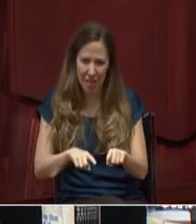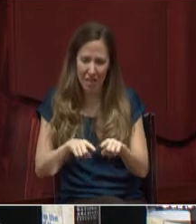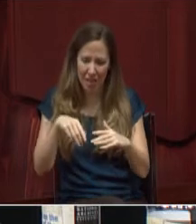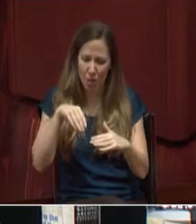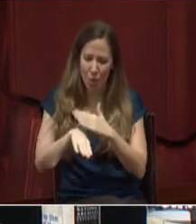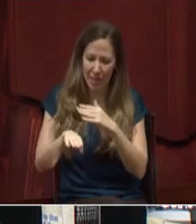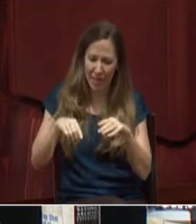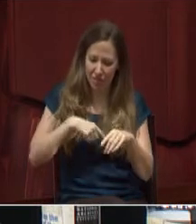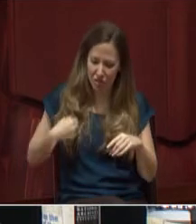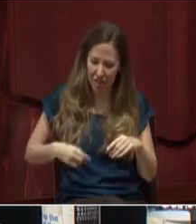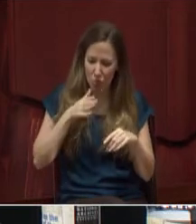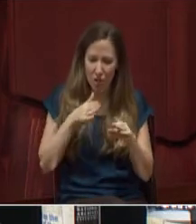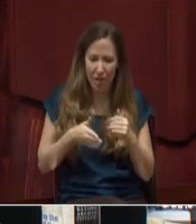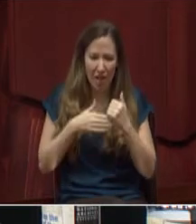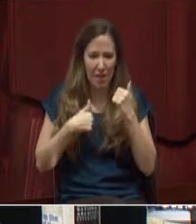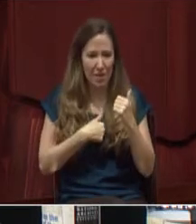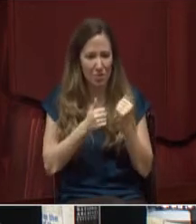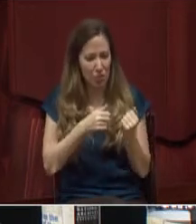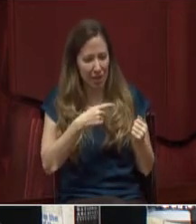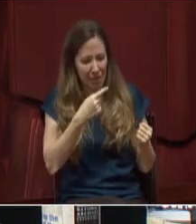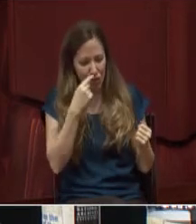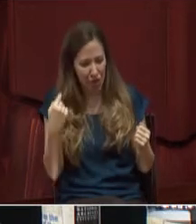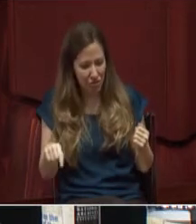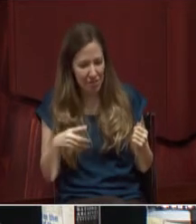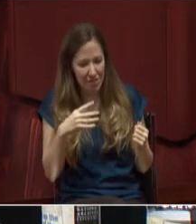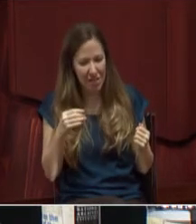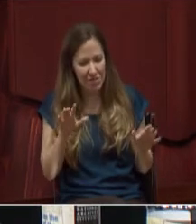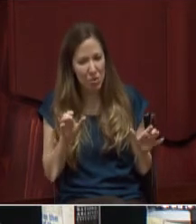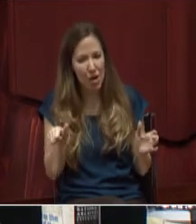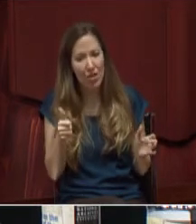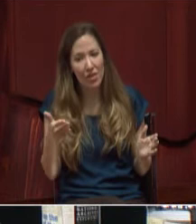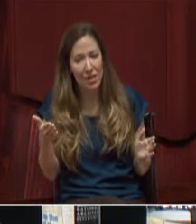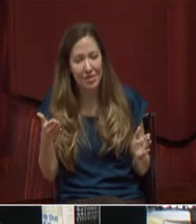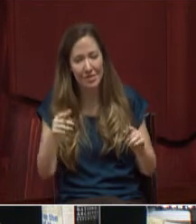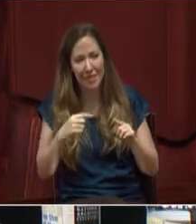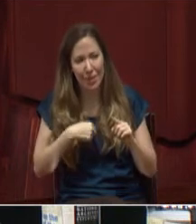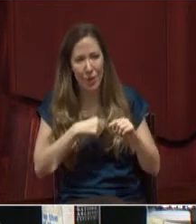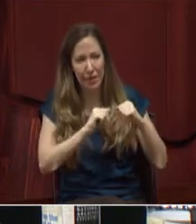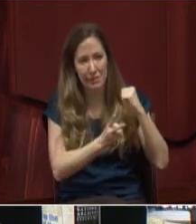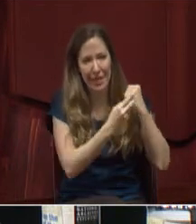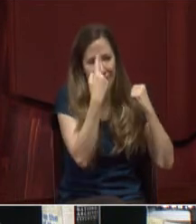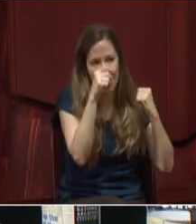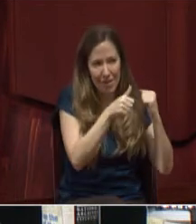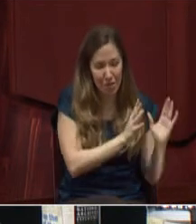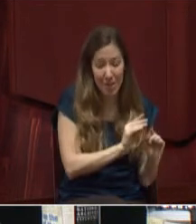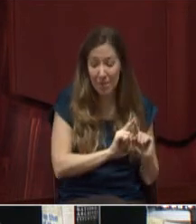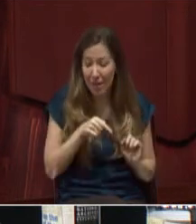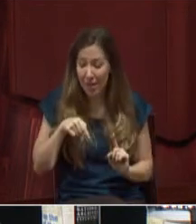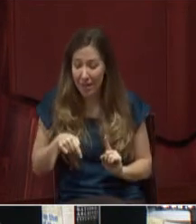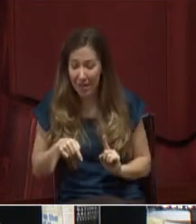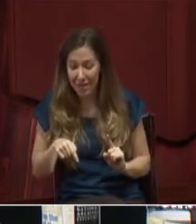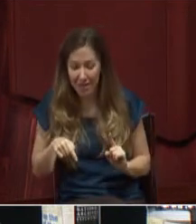China would help us with the Russians, would do a lot of other things we can save for another meeting. But there's no question that this is one